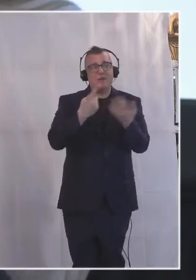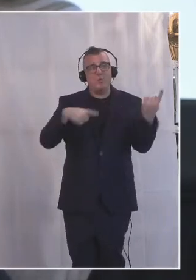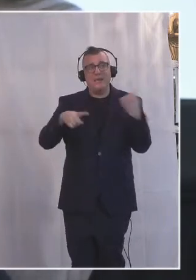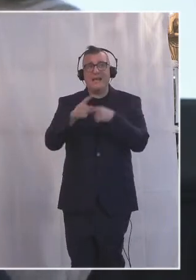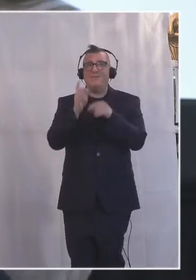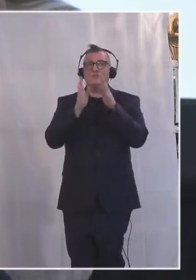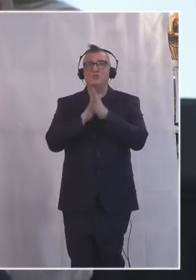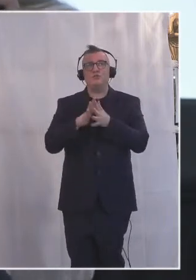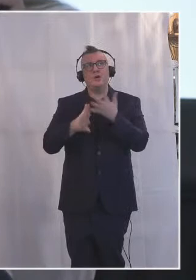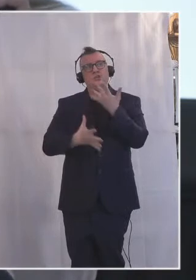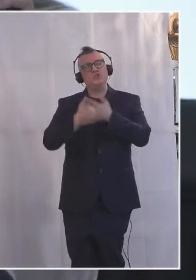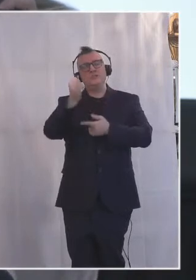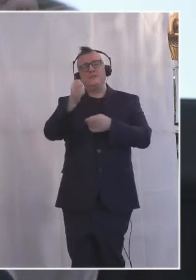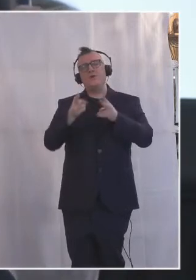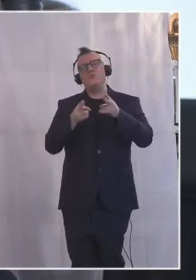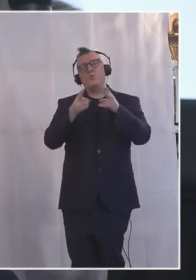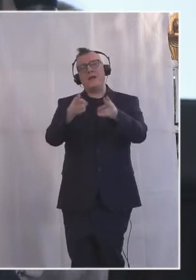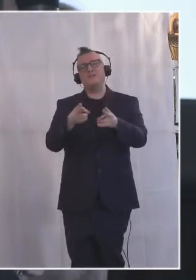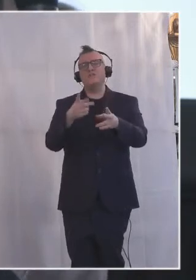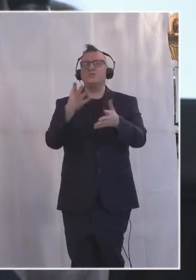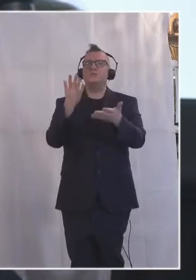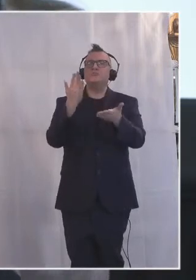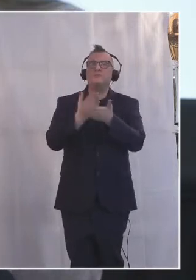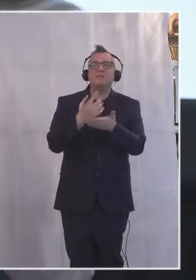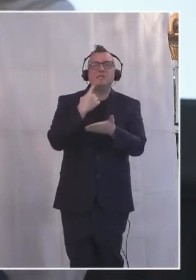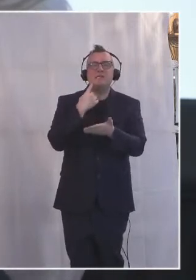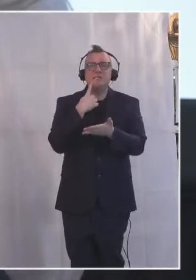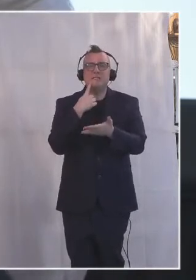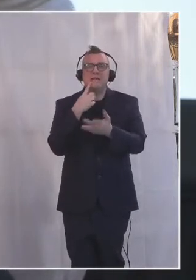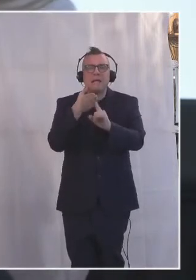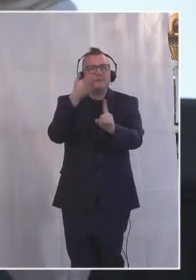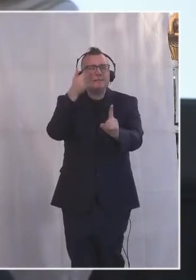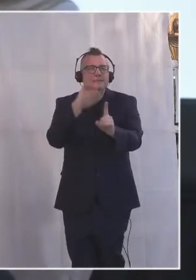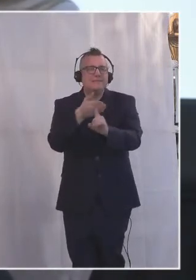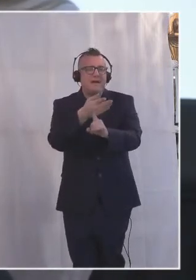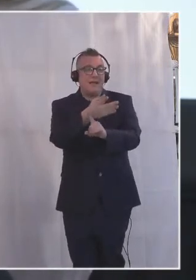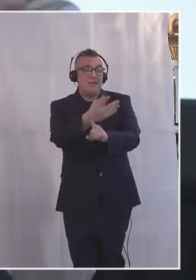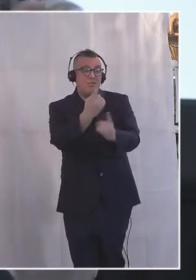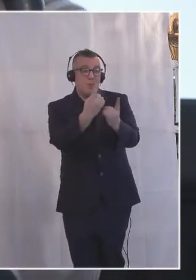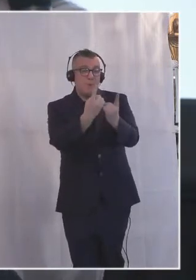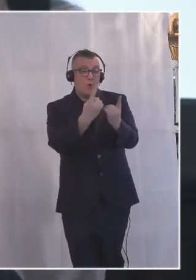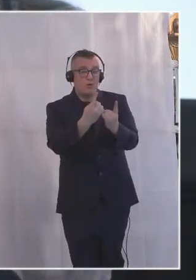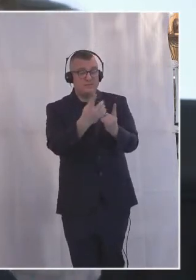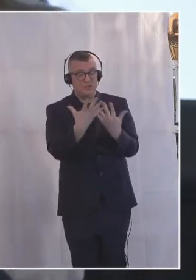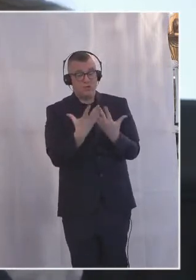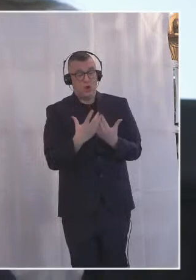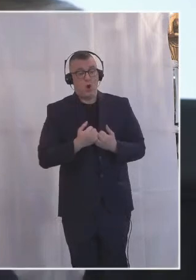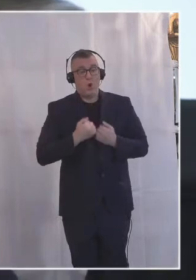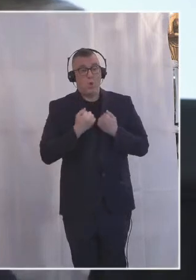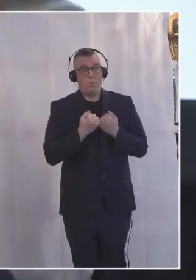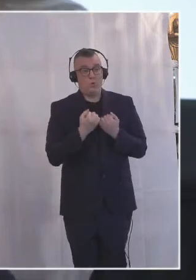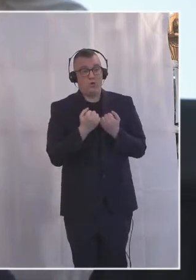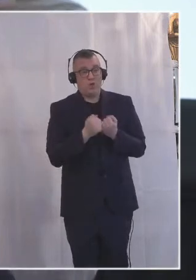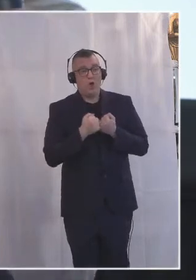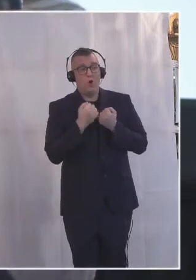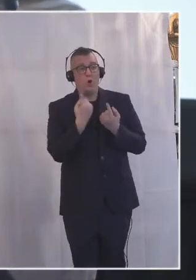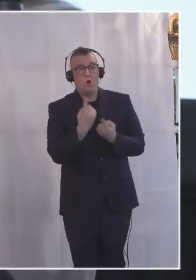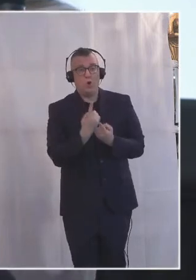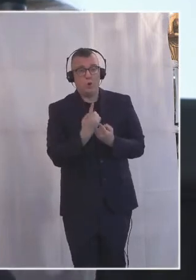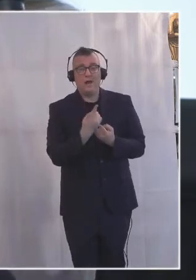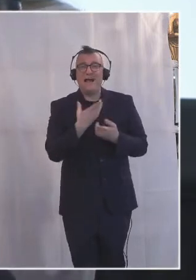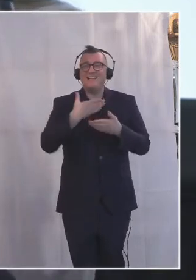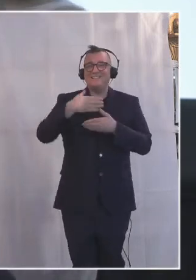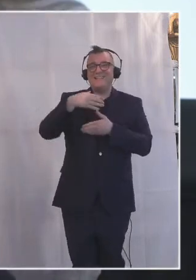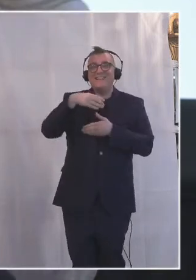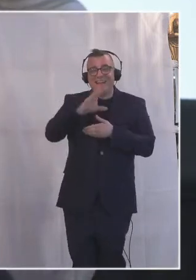of a way to easily find who owns that content, easily license that content for a number of different